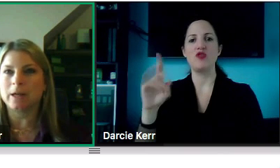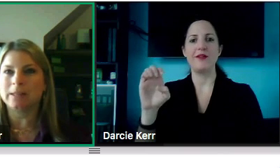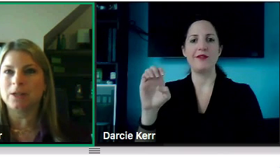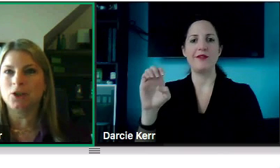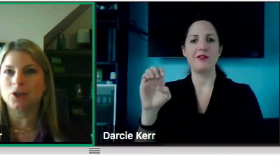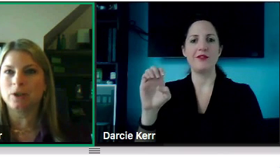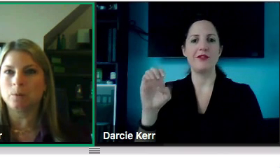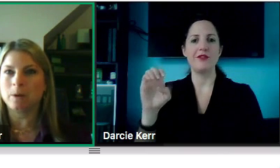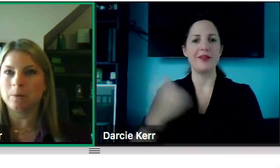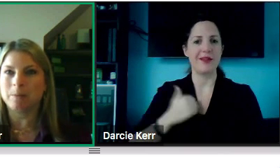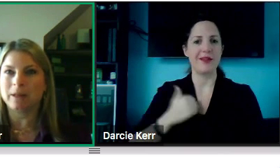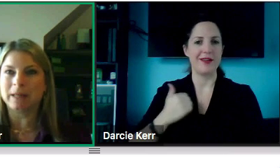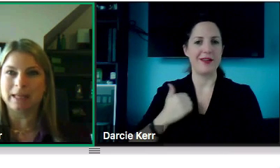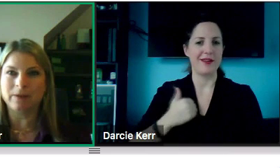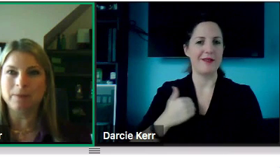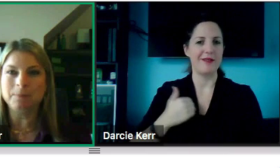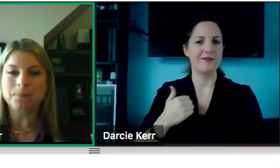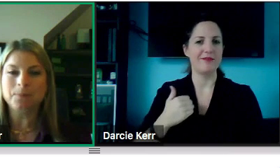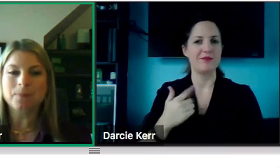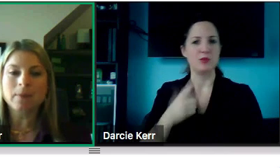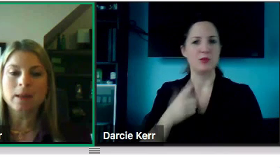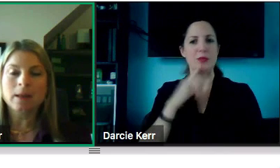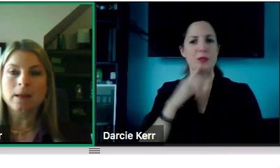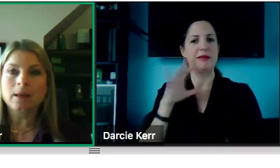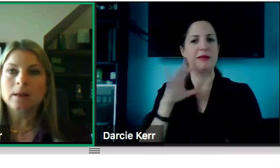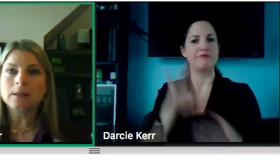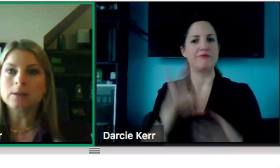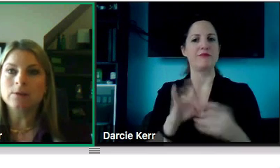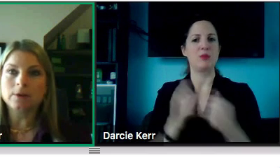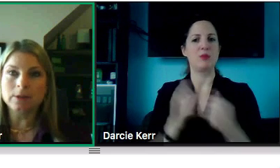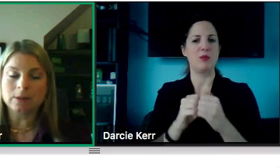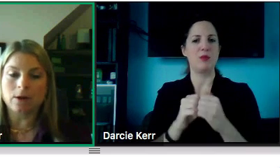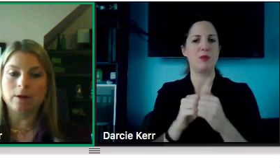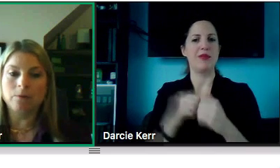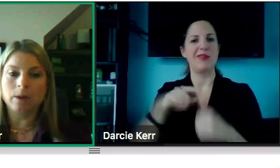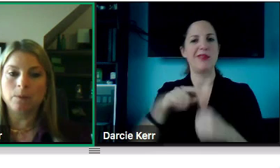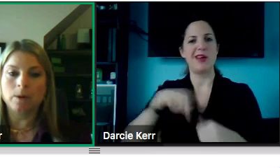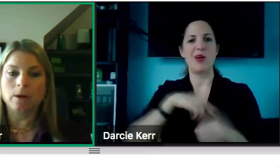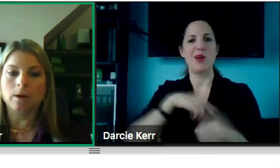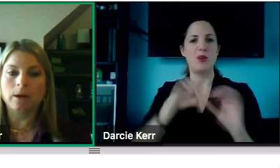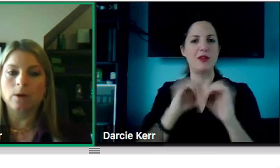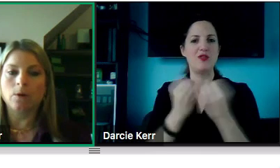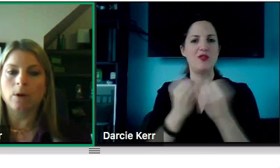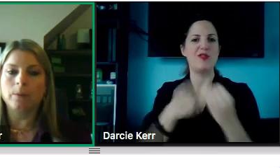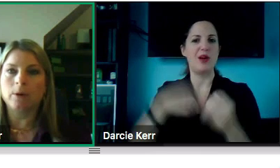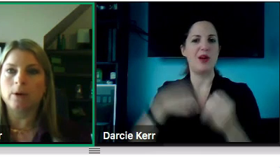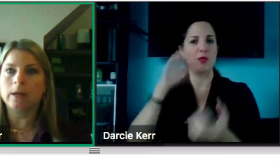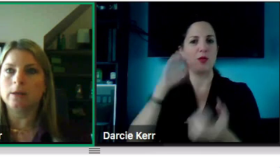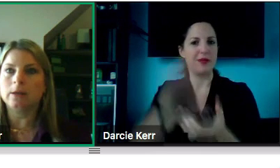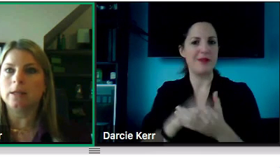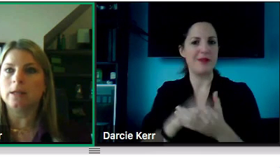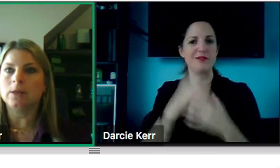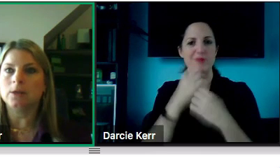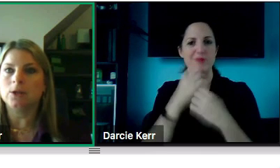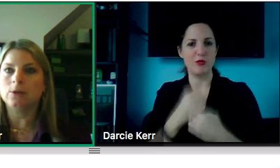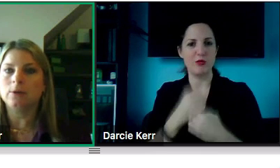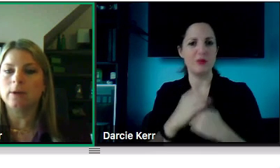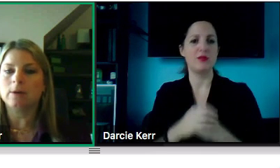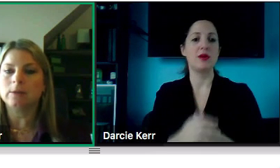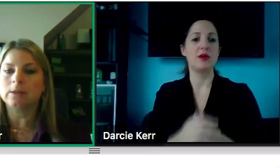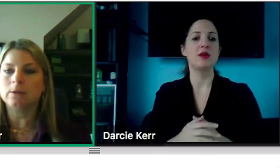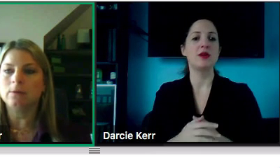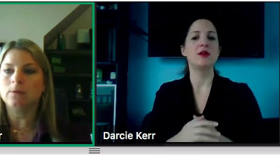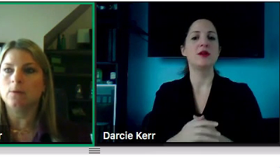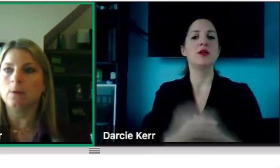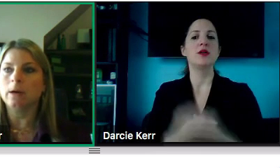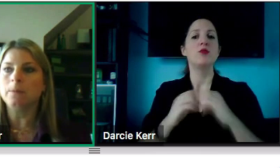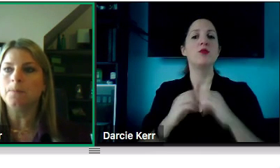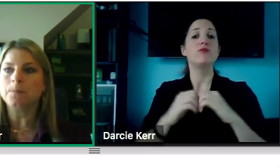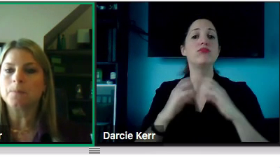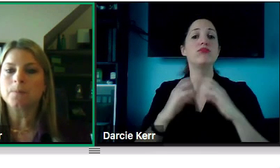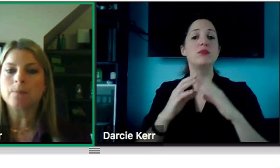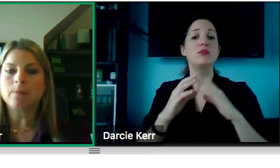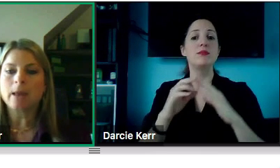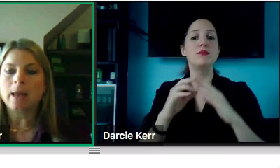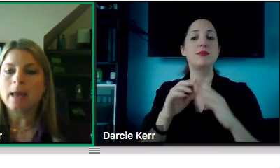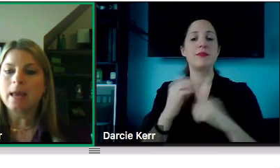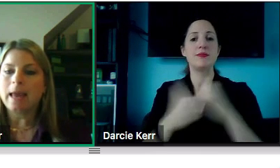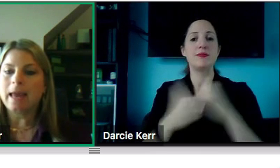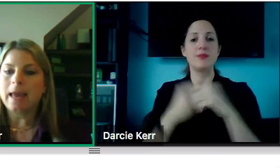as an organization and what we believe in. So first off, we were incorporated in